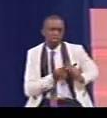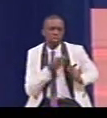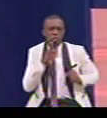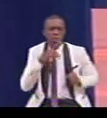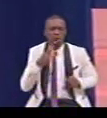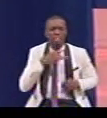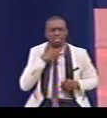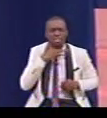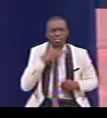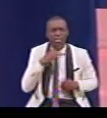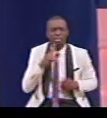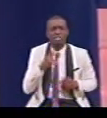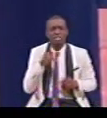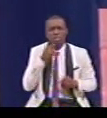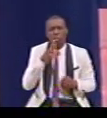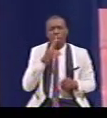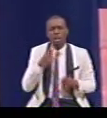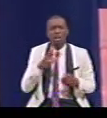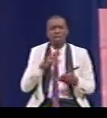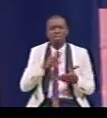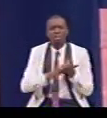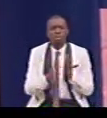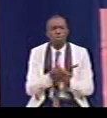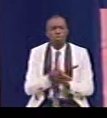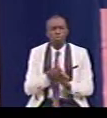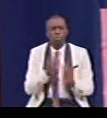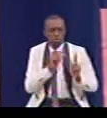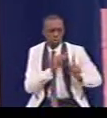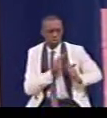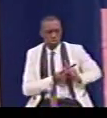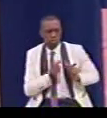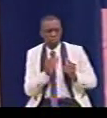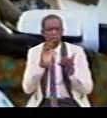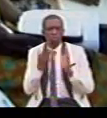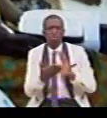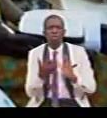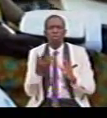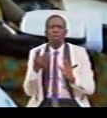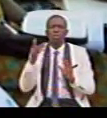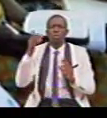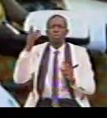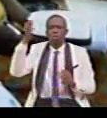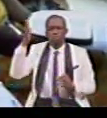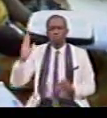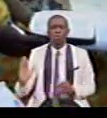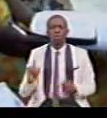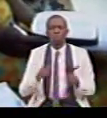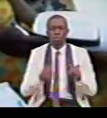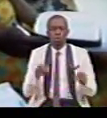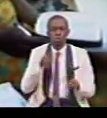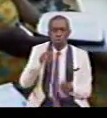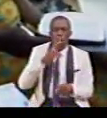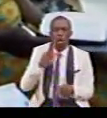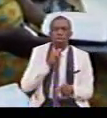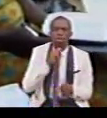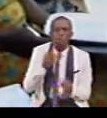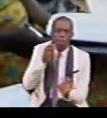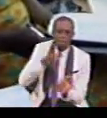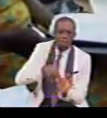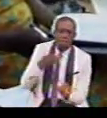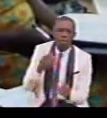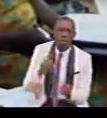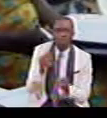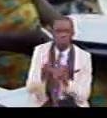the whole world is guilty before him but you are not of the world I said you are not of the world